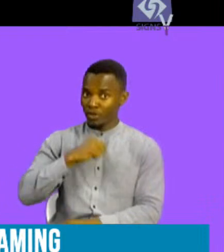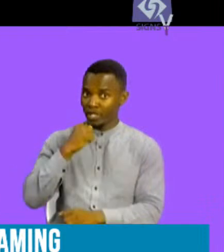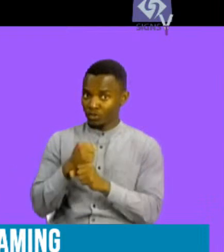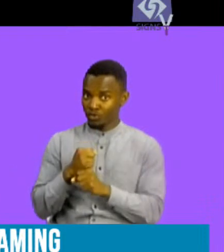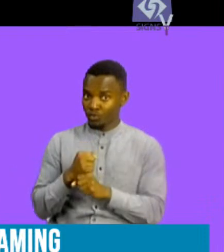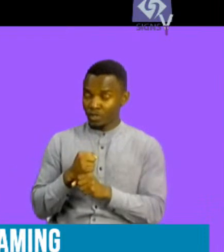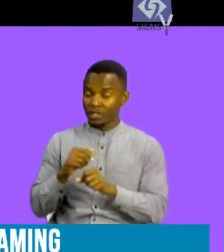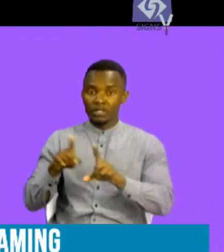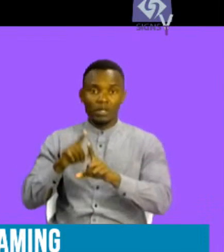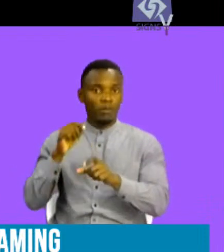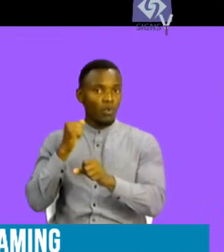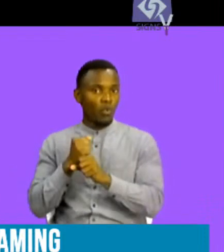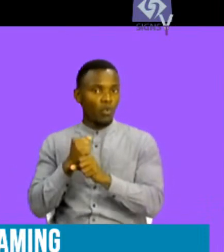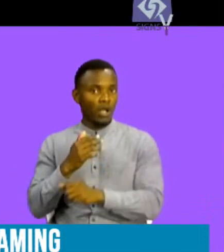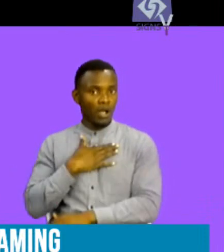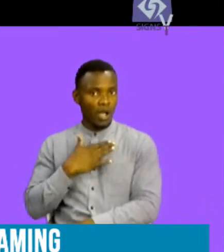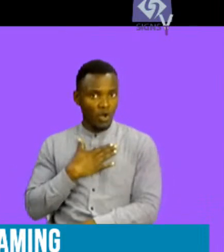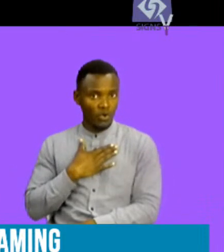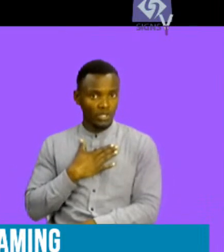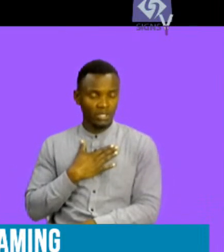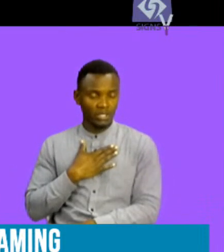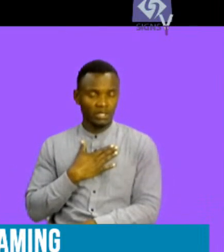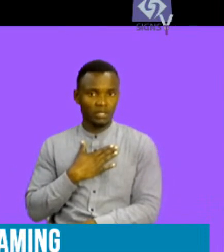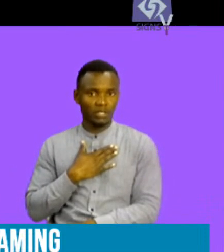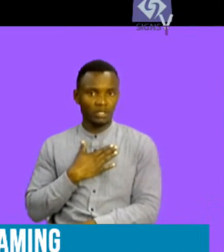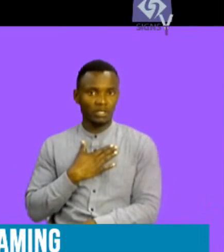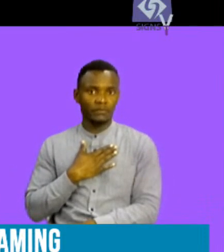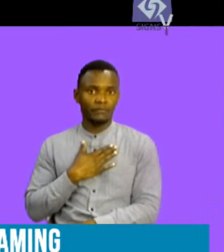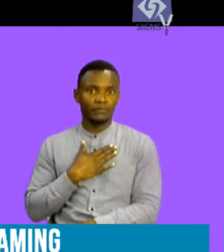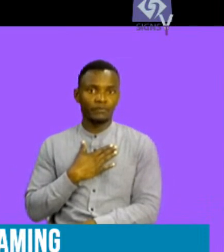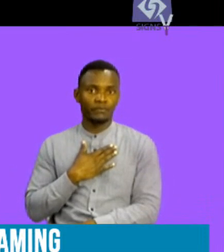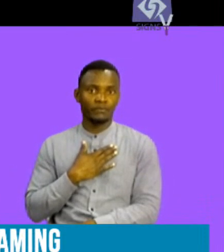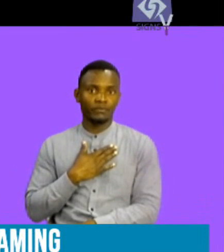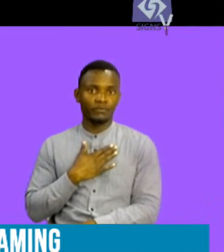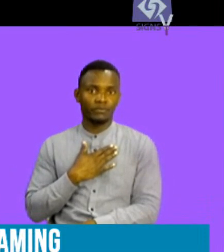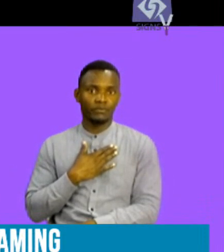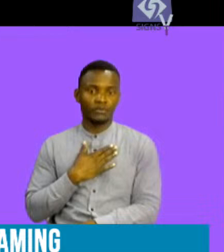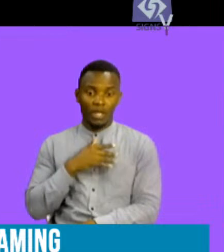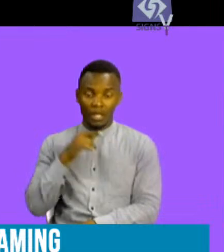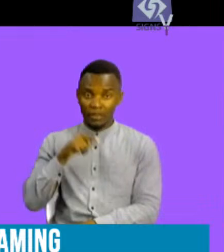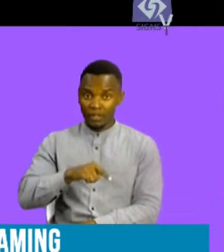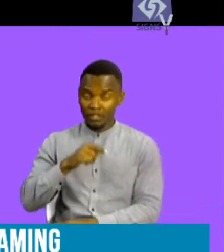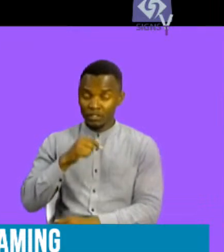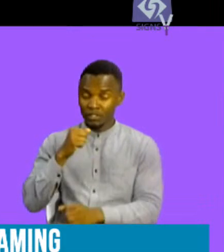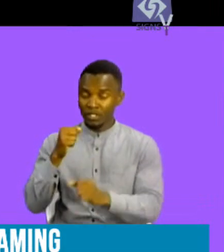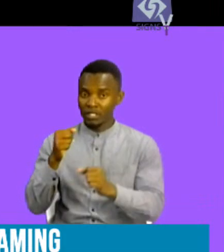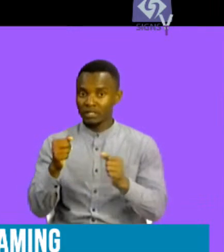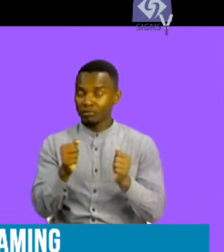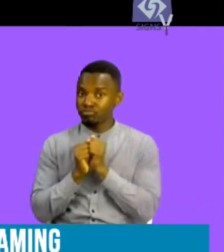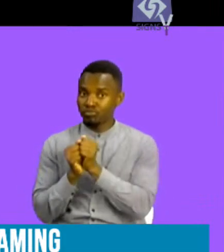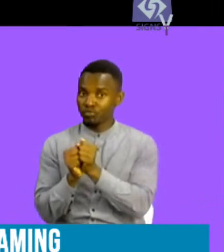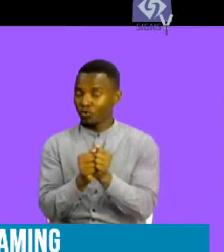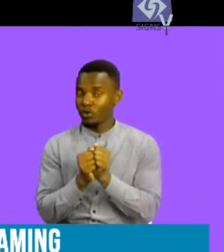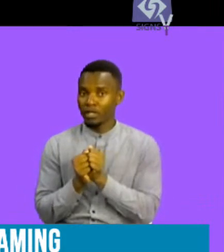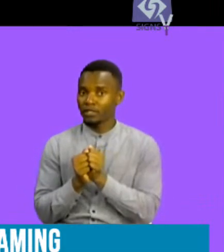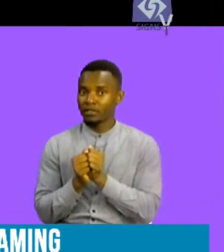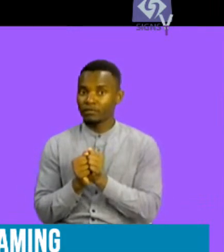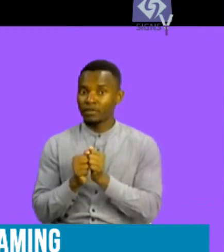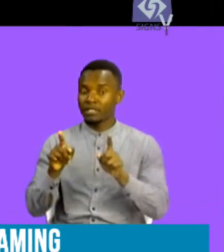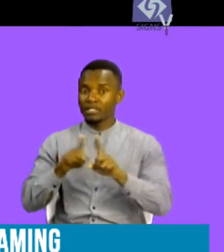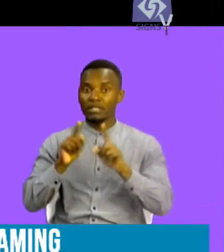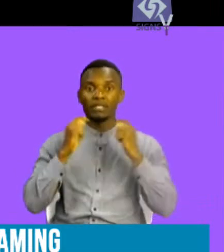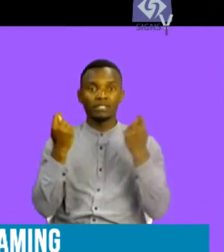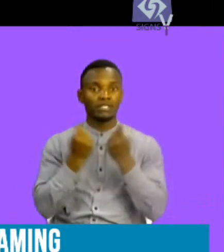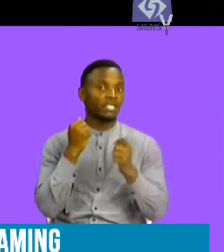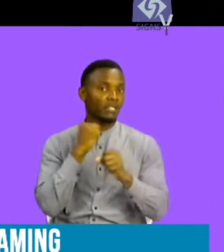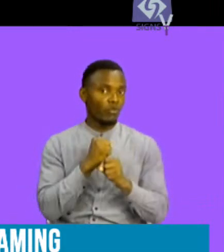what we are working for the county government, is a joint work. Yes. It's teamwork. As Mr. Kabanya